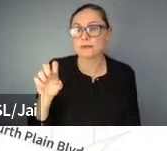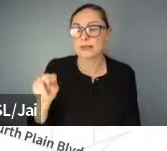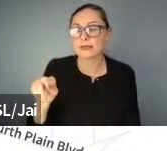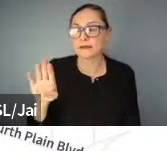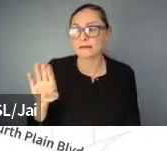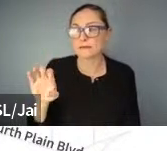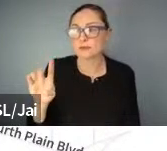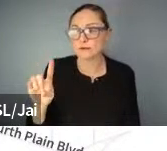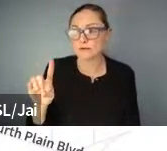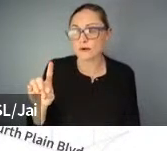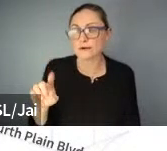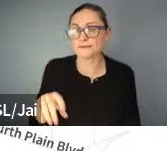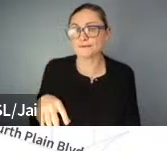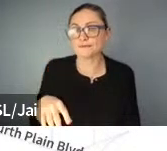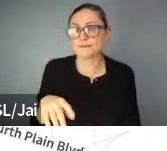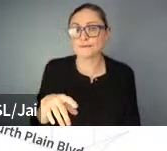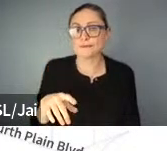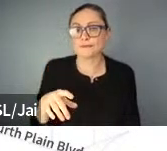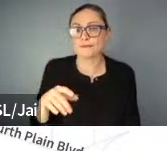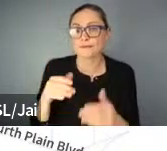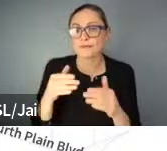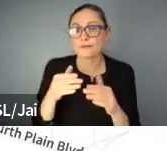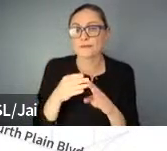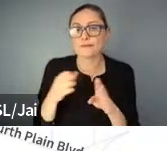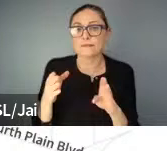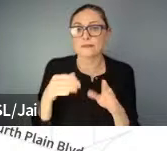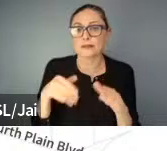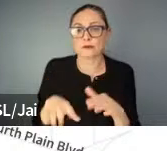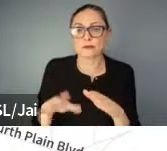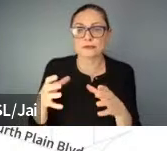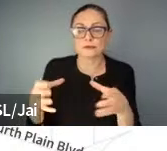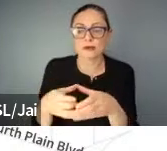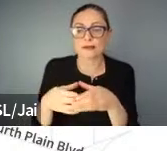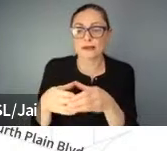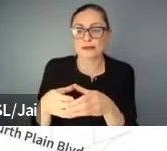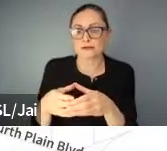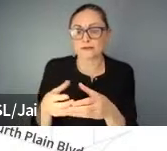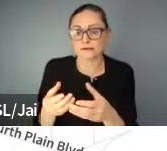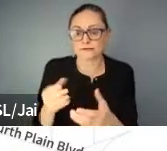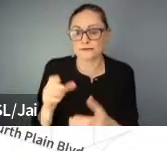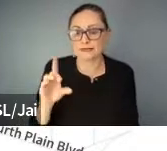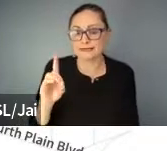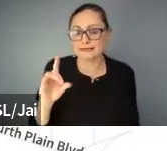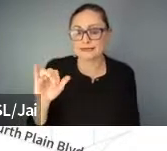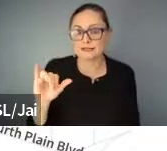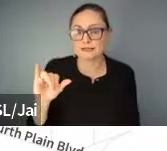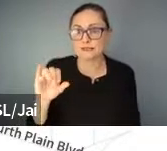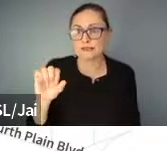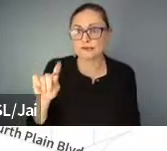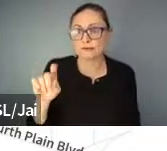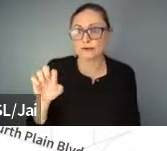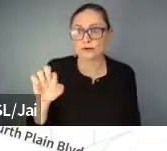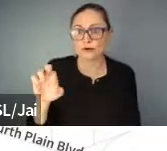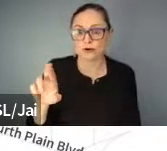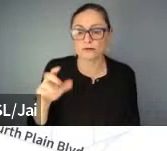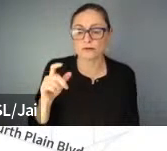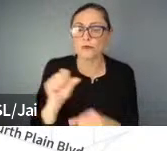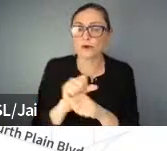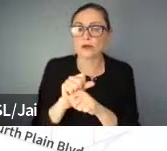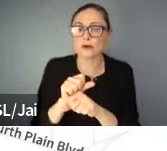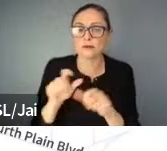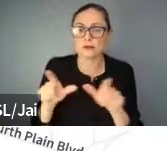of Mill Plain into a collector distributor. And again, working with the local community on what